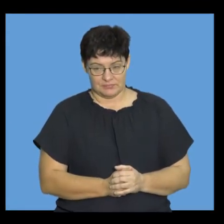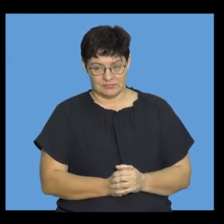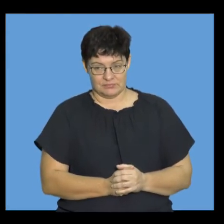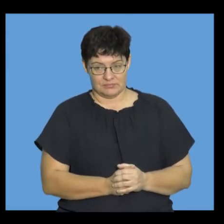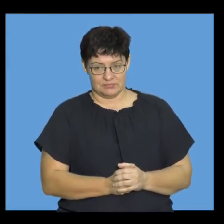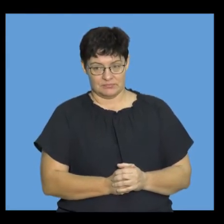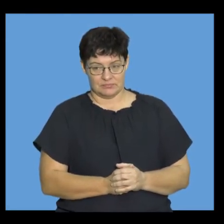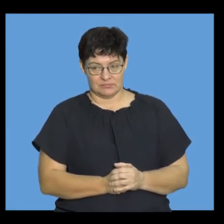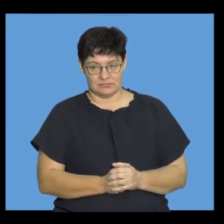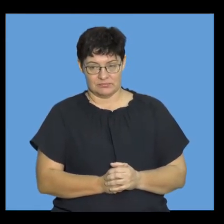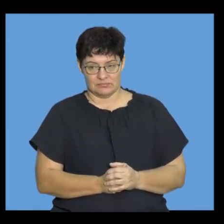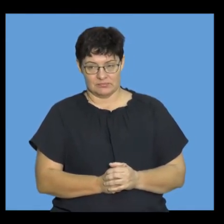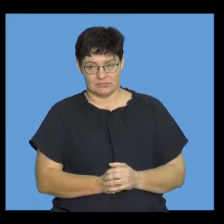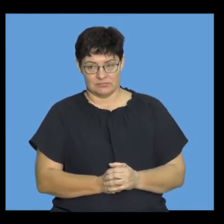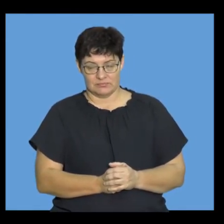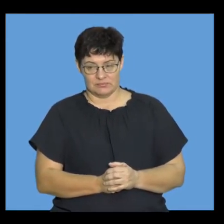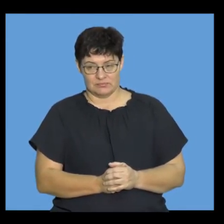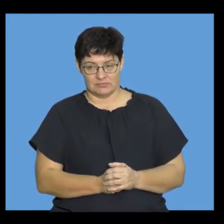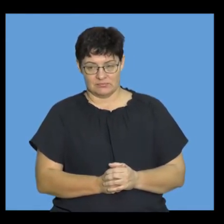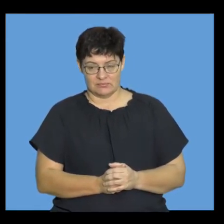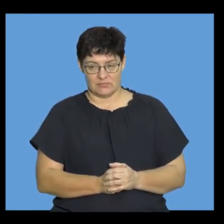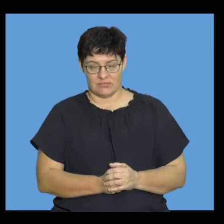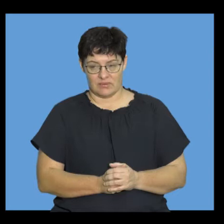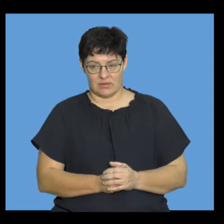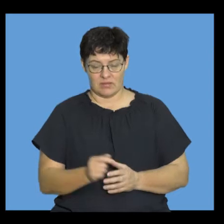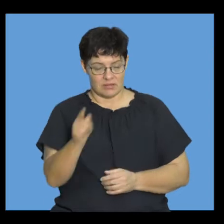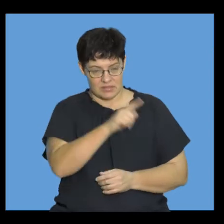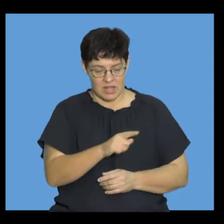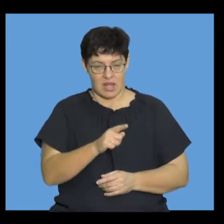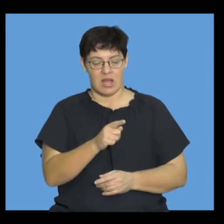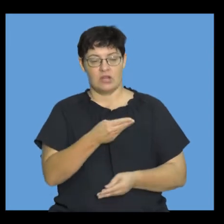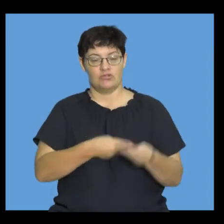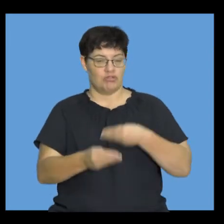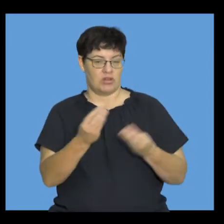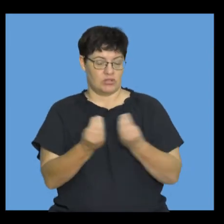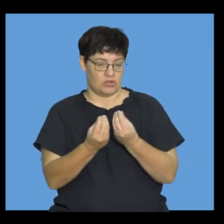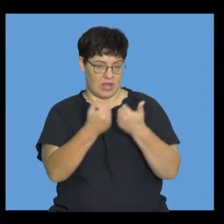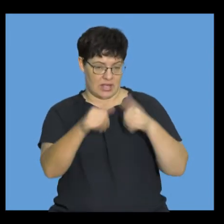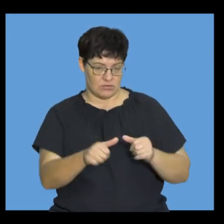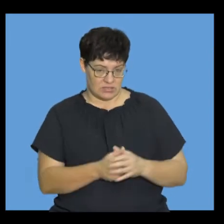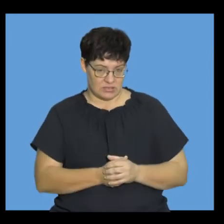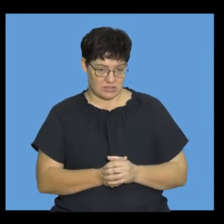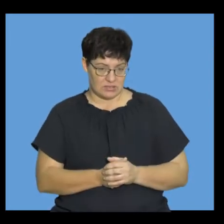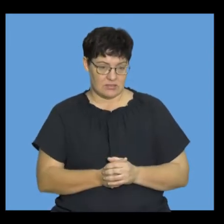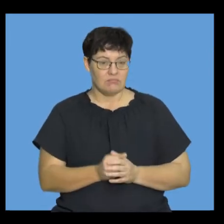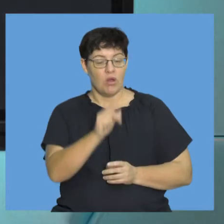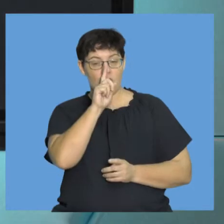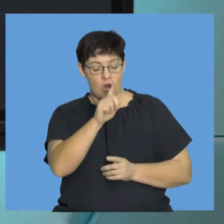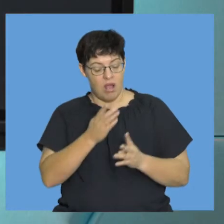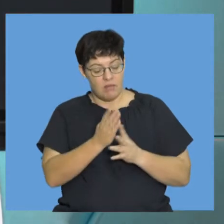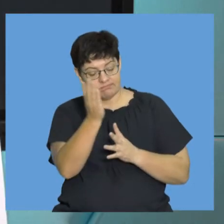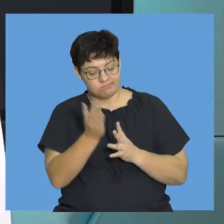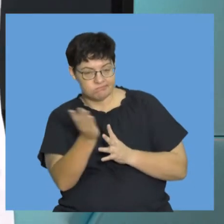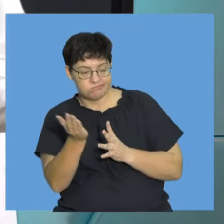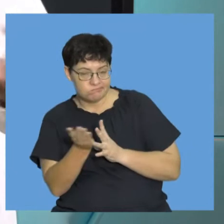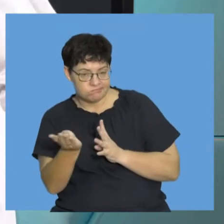I think I drew it up for you. Let's find it. Yes. Here's your trading stock account. And you need to look at all the ways in which